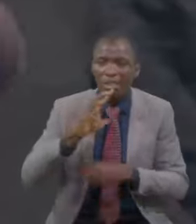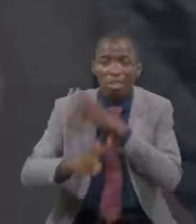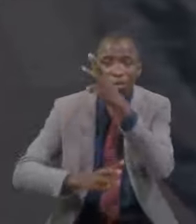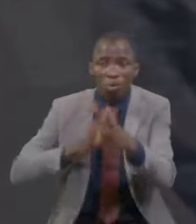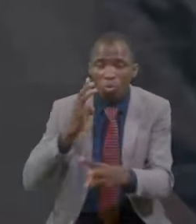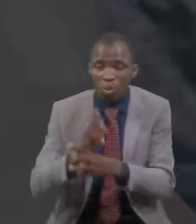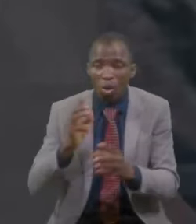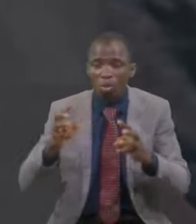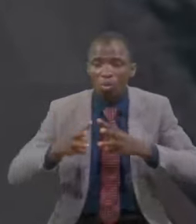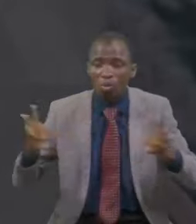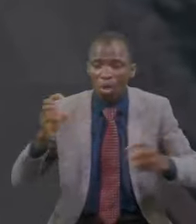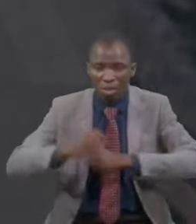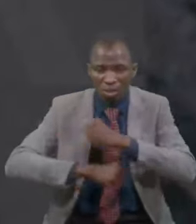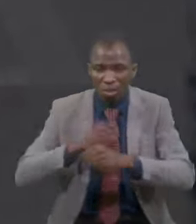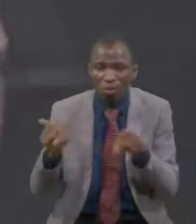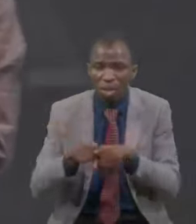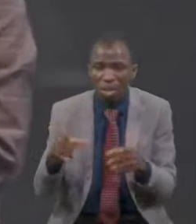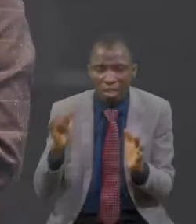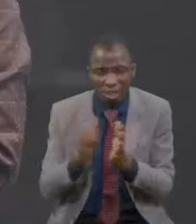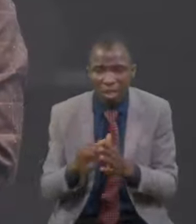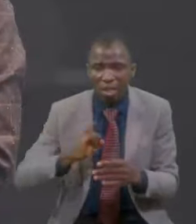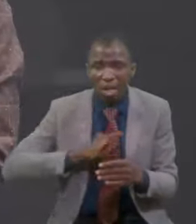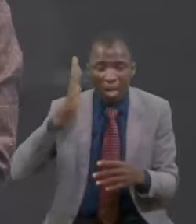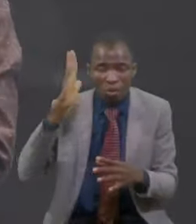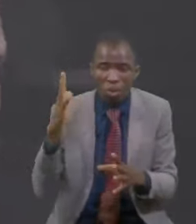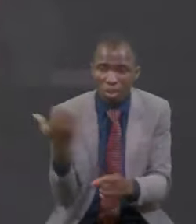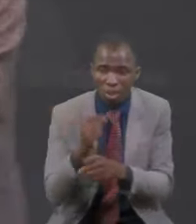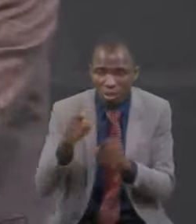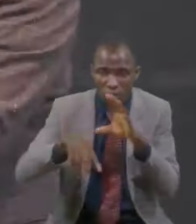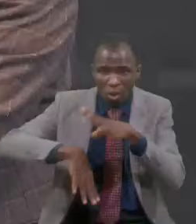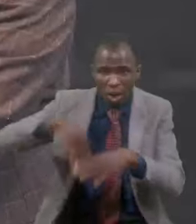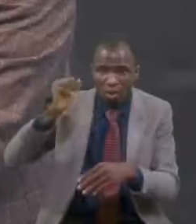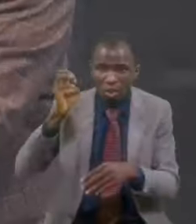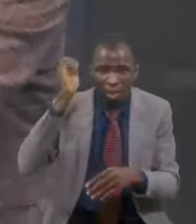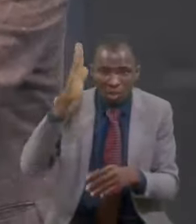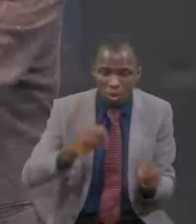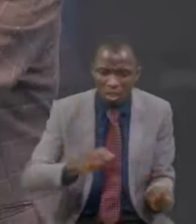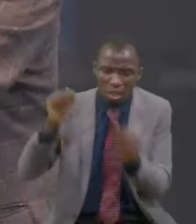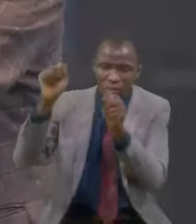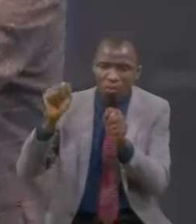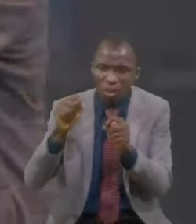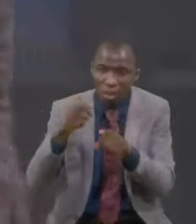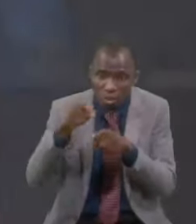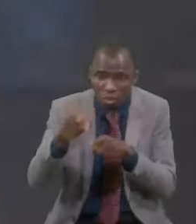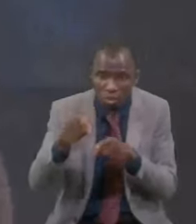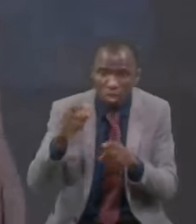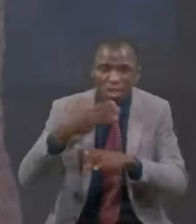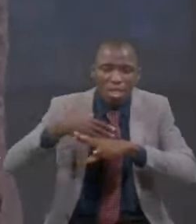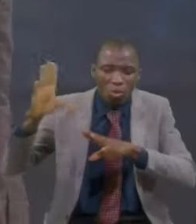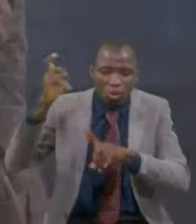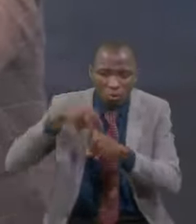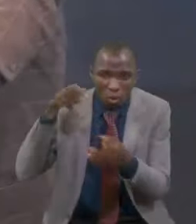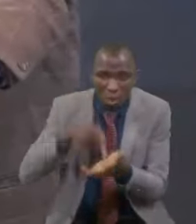take you out. It will translate you away from this